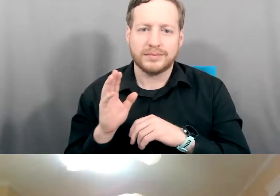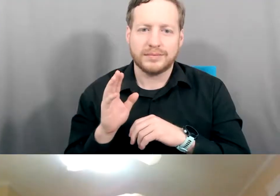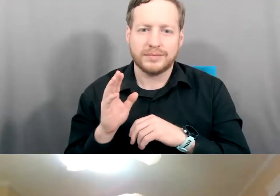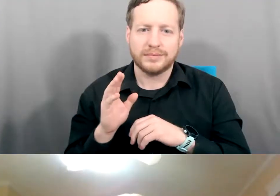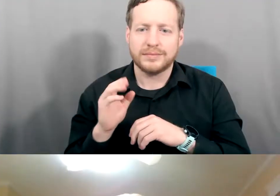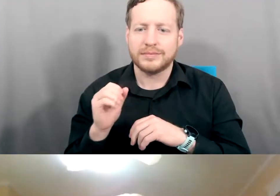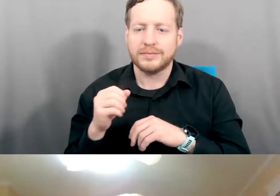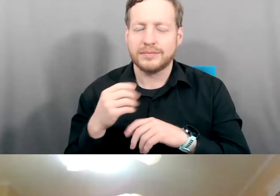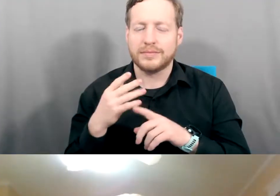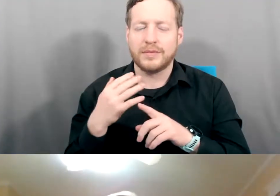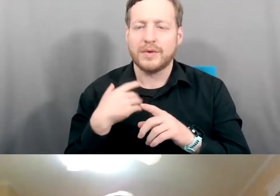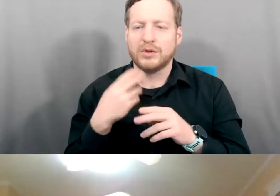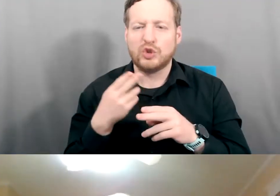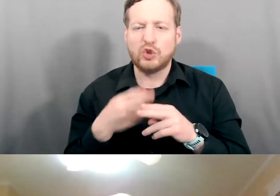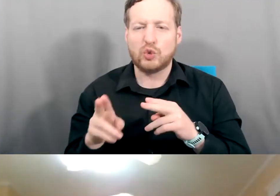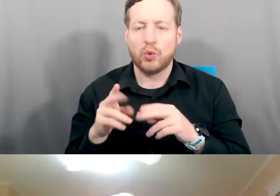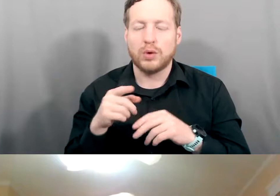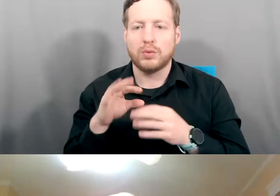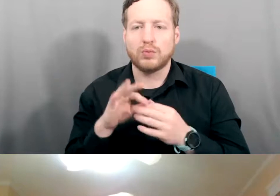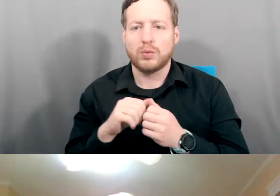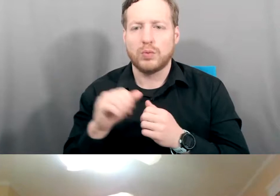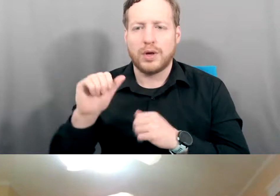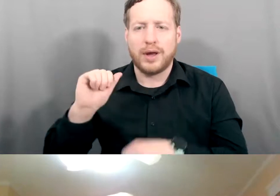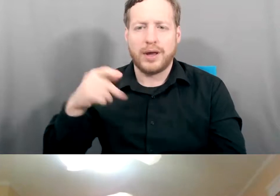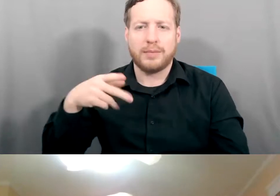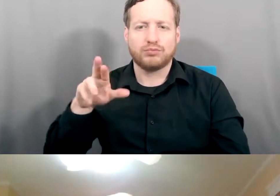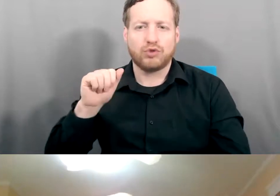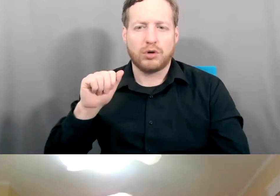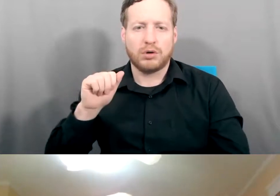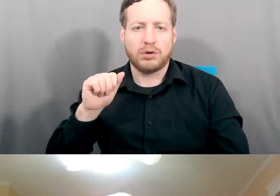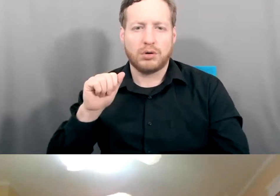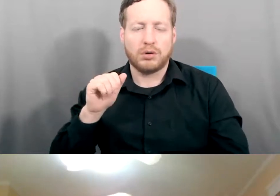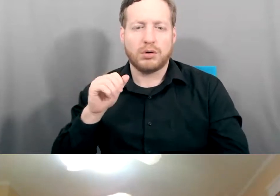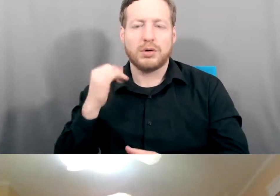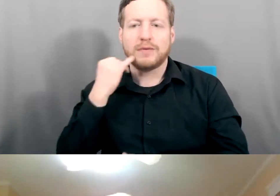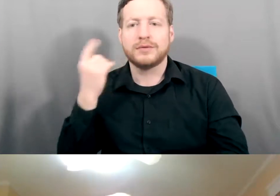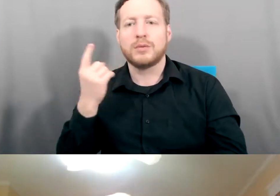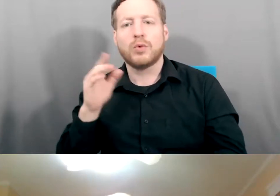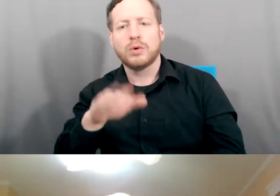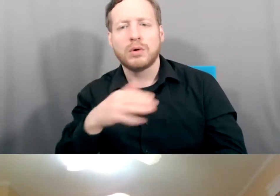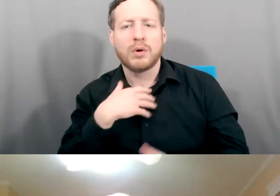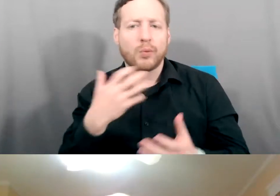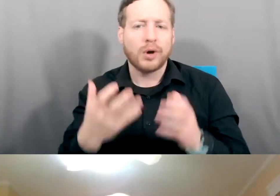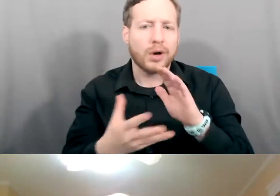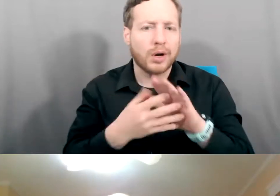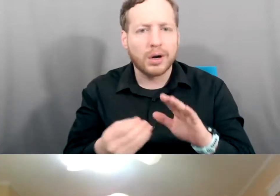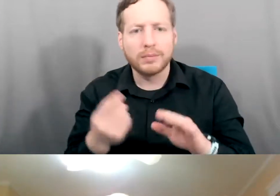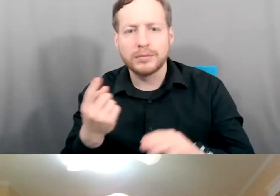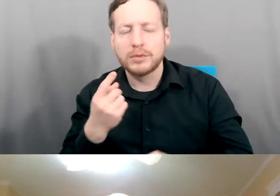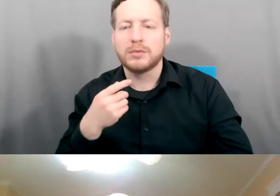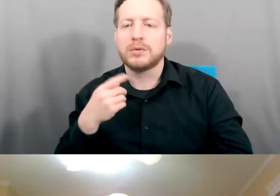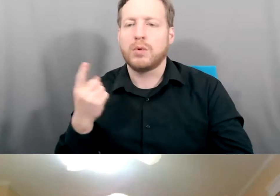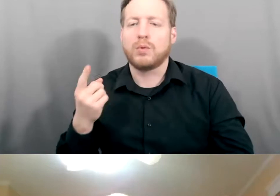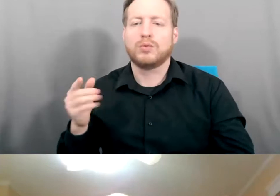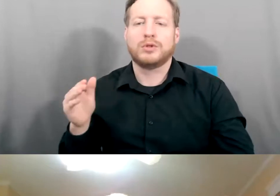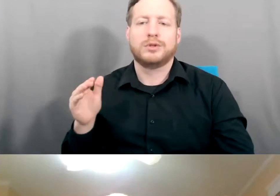Thank you. Thanks, Betsy. Tim, did you have something? Yes, I just wanted to say with the APRA, if somebody says